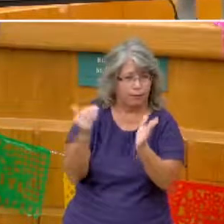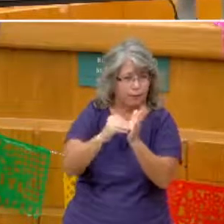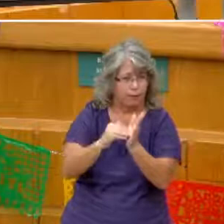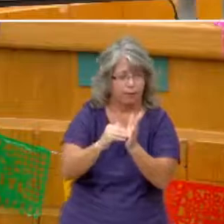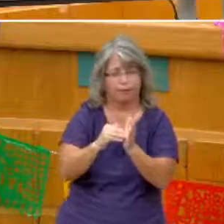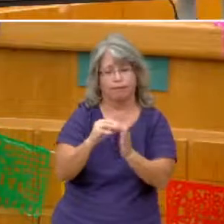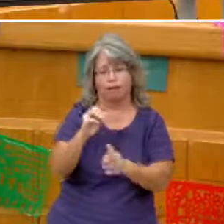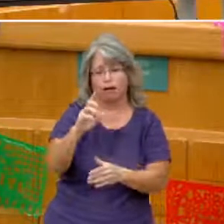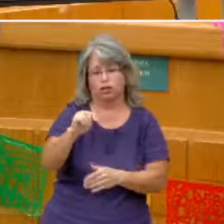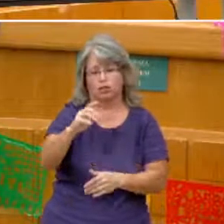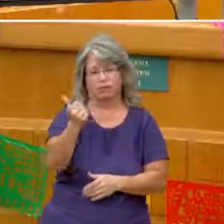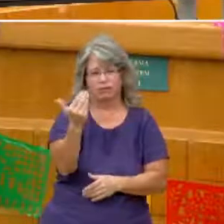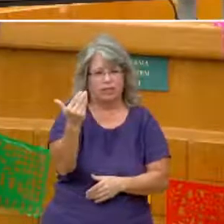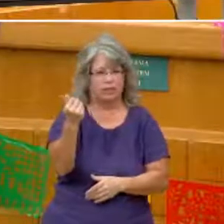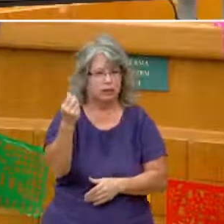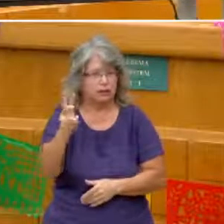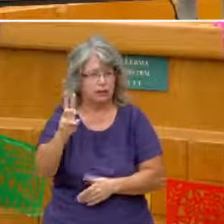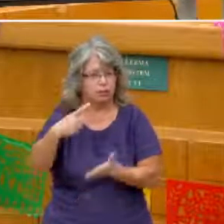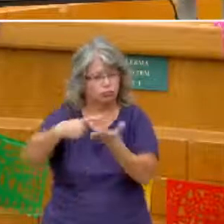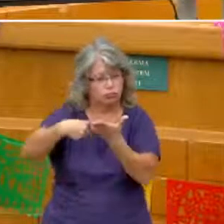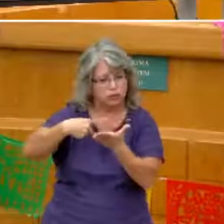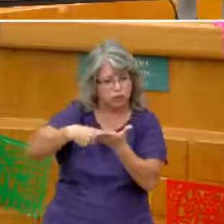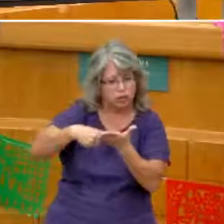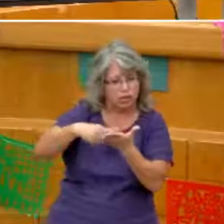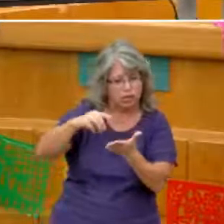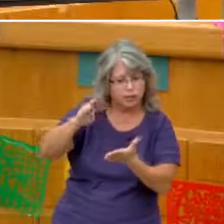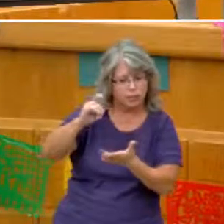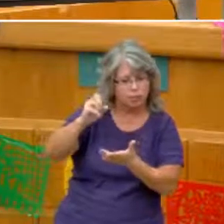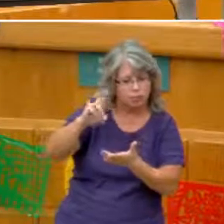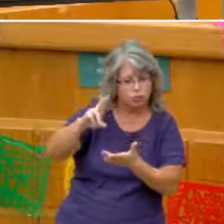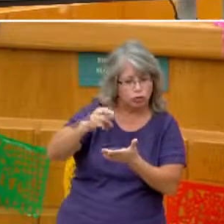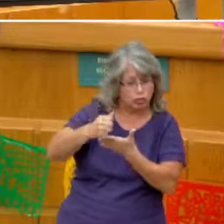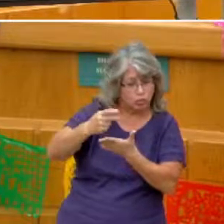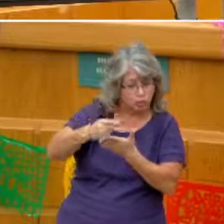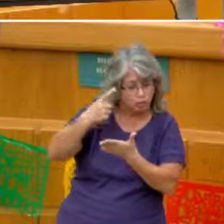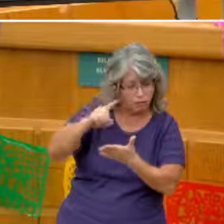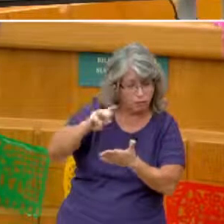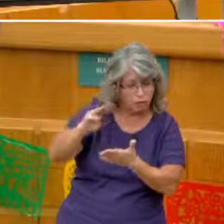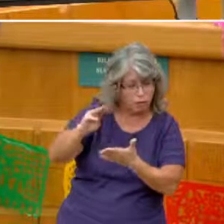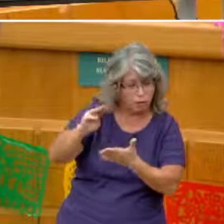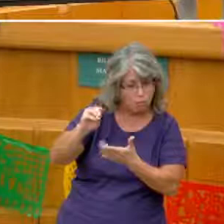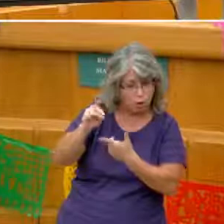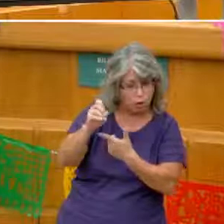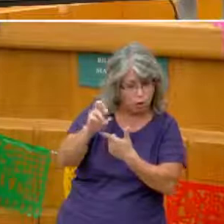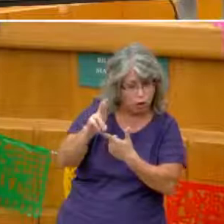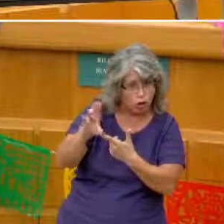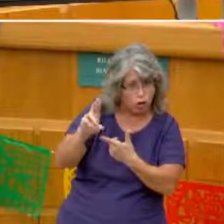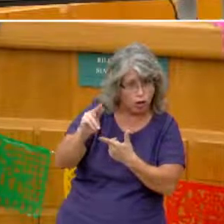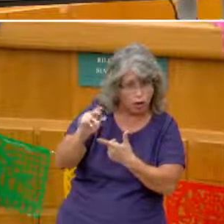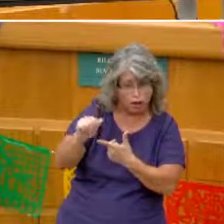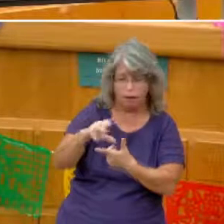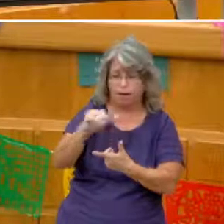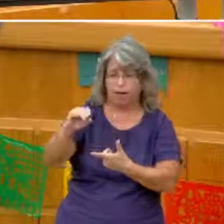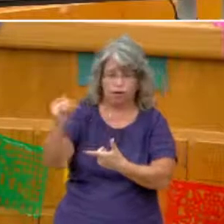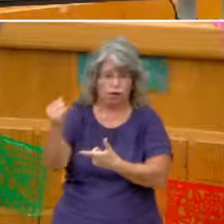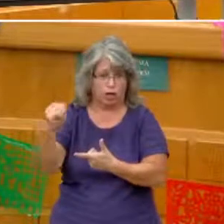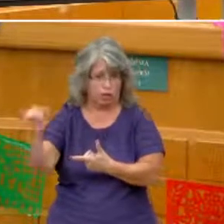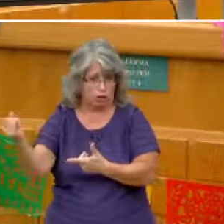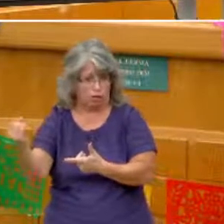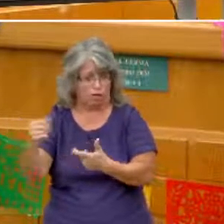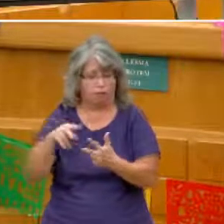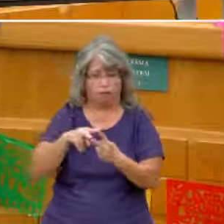discuss booster doses of the Moderna vaccine as well as the J&J vaccine. FDA will also meet again on